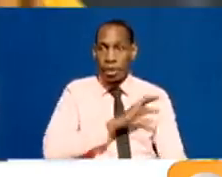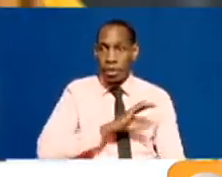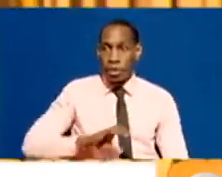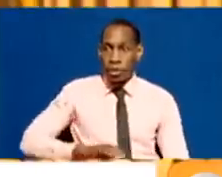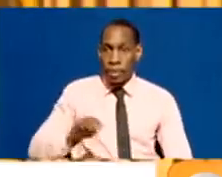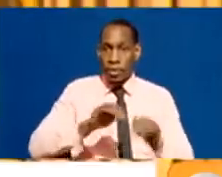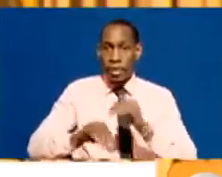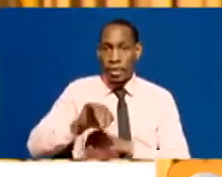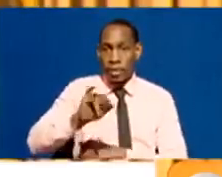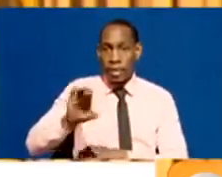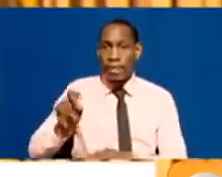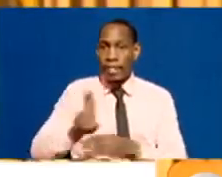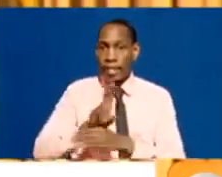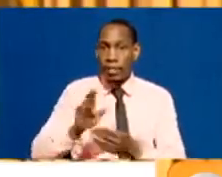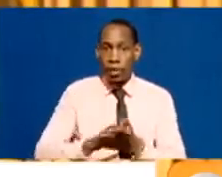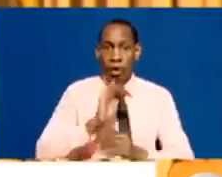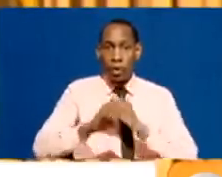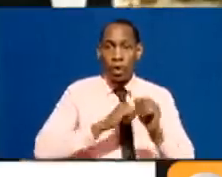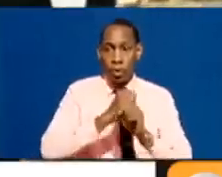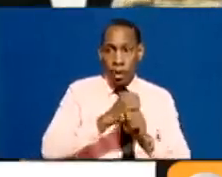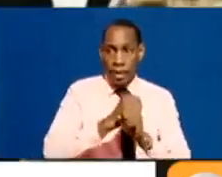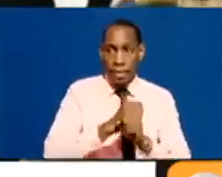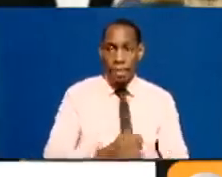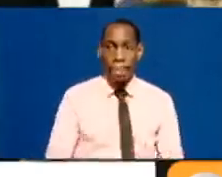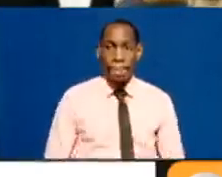uchaguzi ilitumia kwa shughuli nzima.